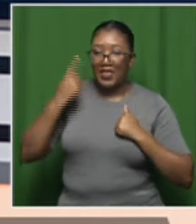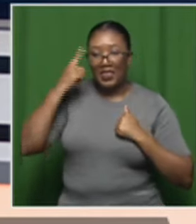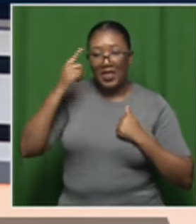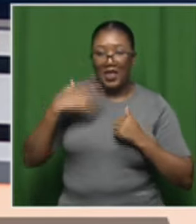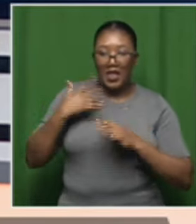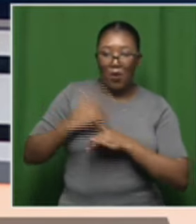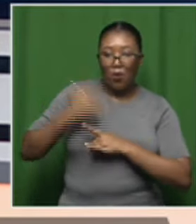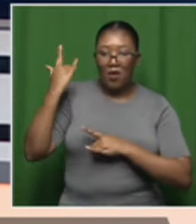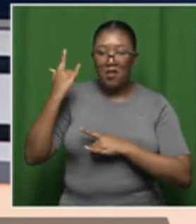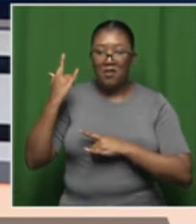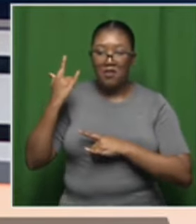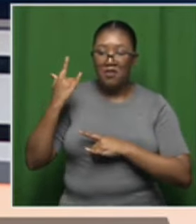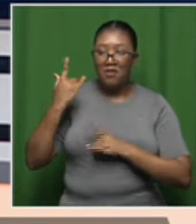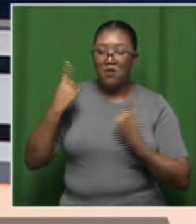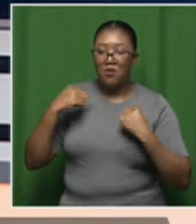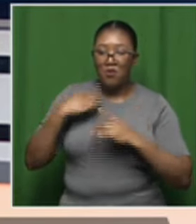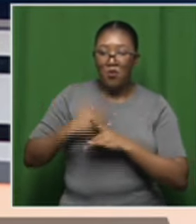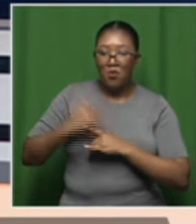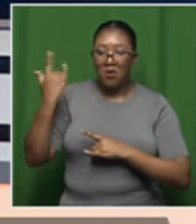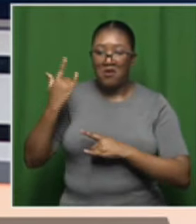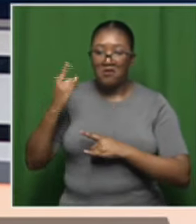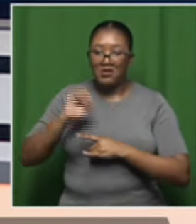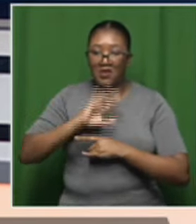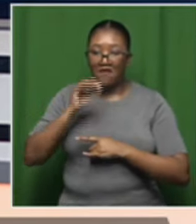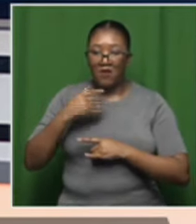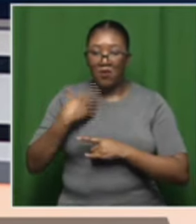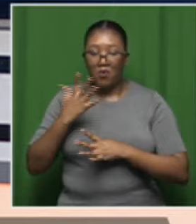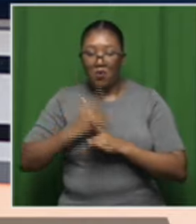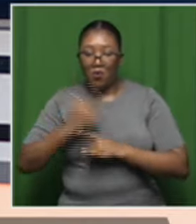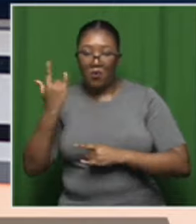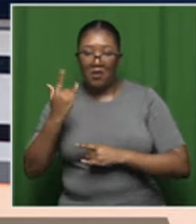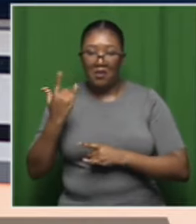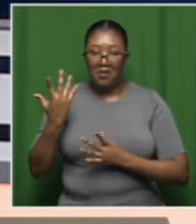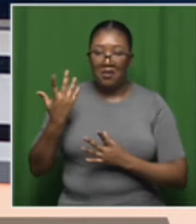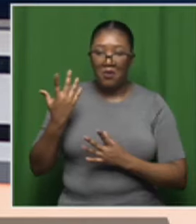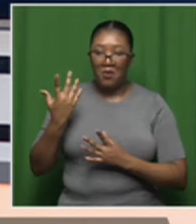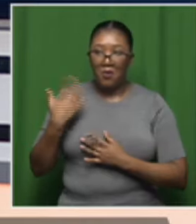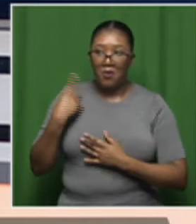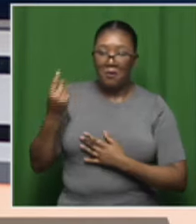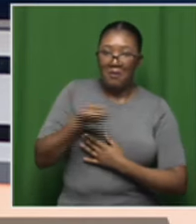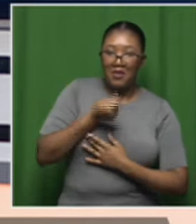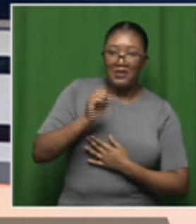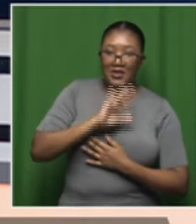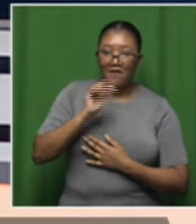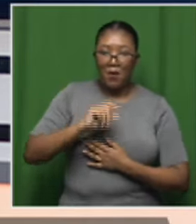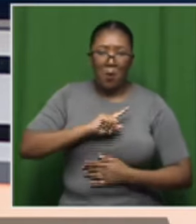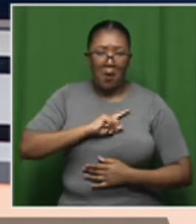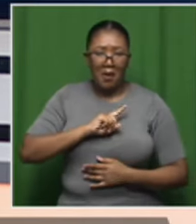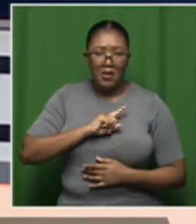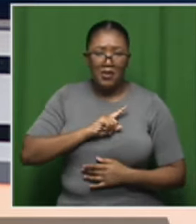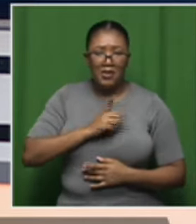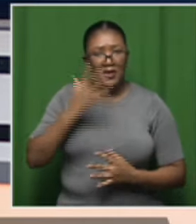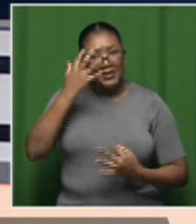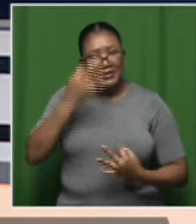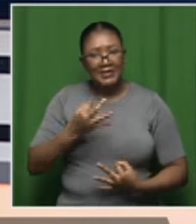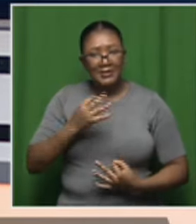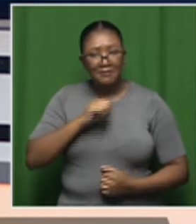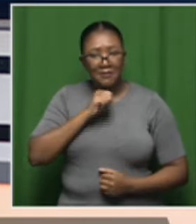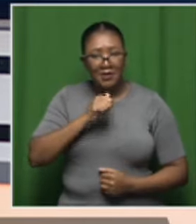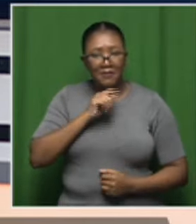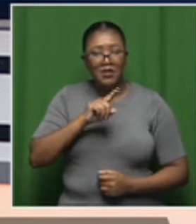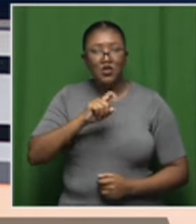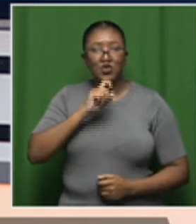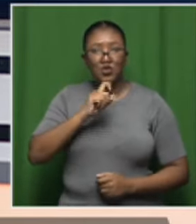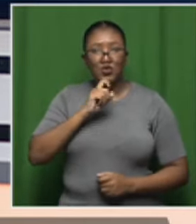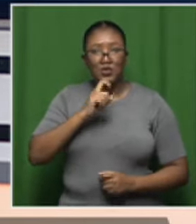South African and, the regional forces. Do we know if that's the reason why, they decided on the route of taking